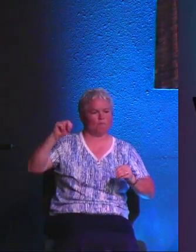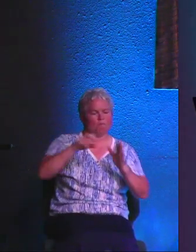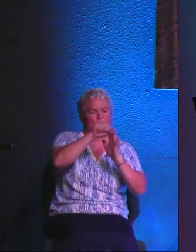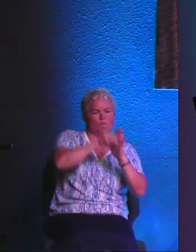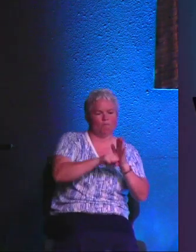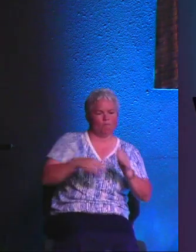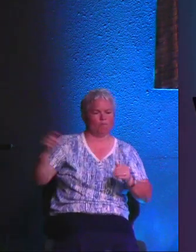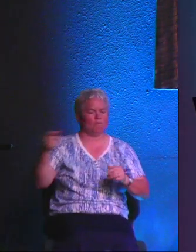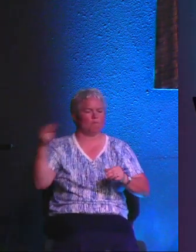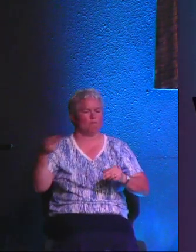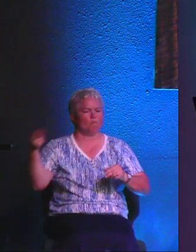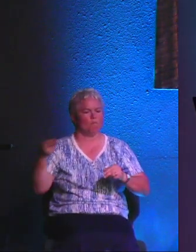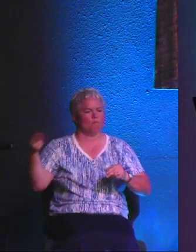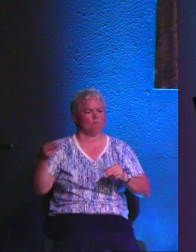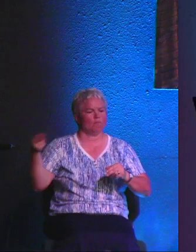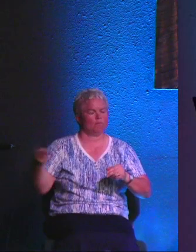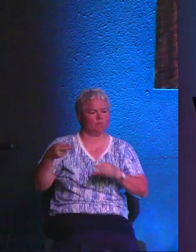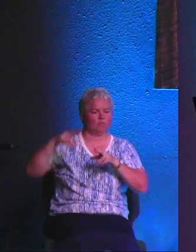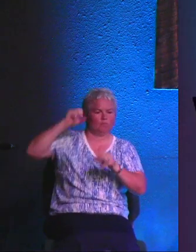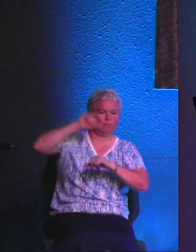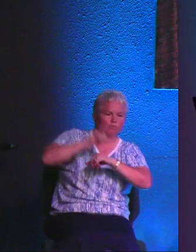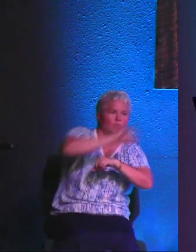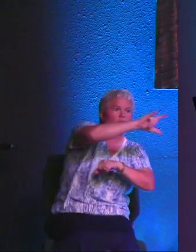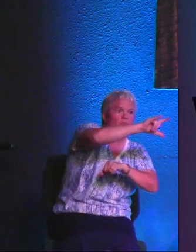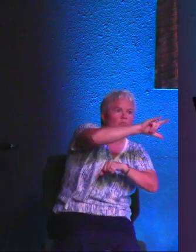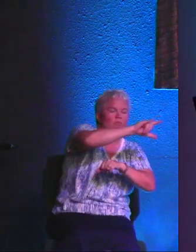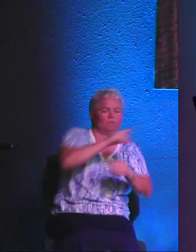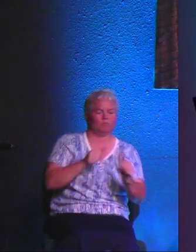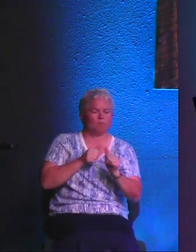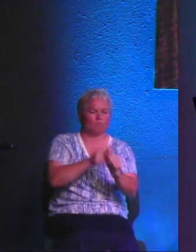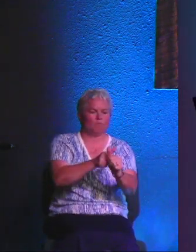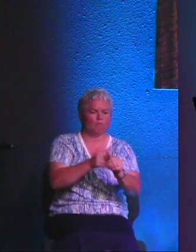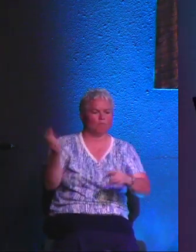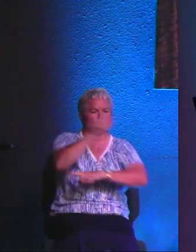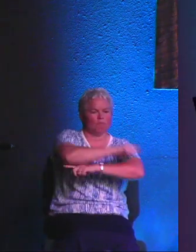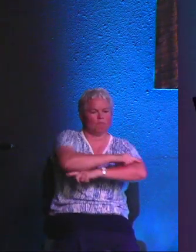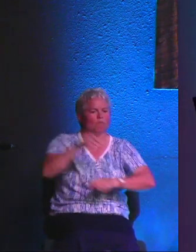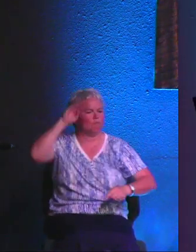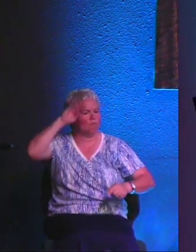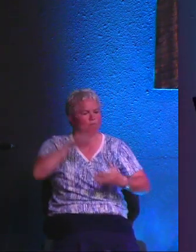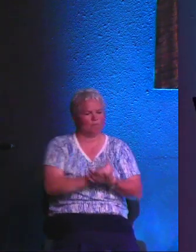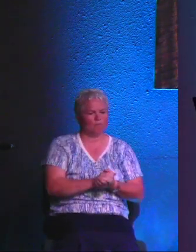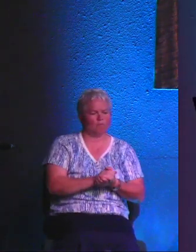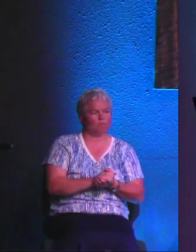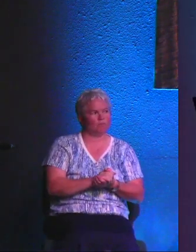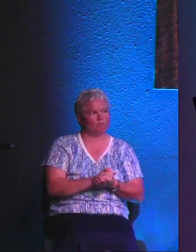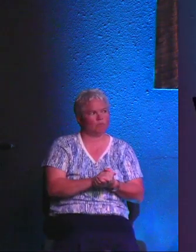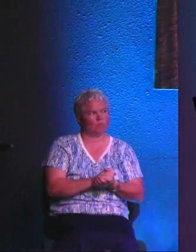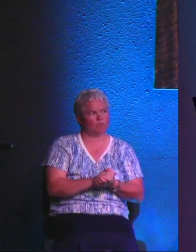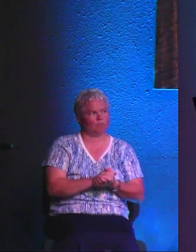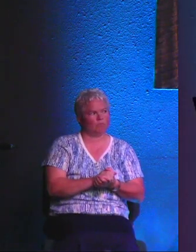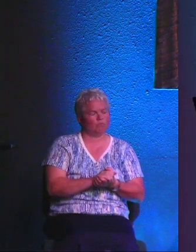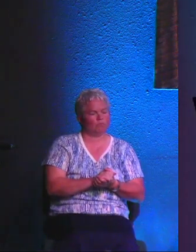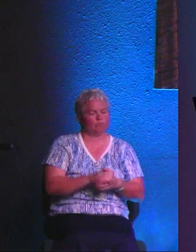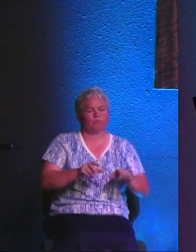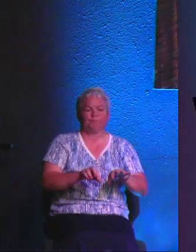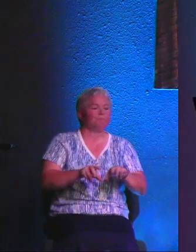Florida on Thursday, with his wife flying down the following day. The husband checked into the hotel.